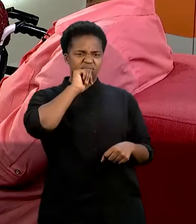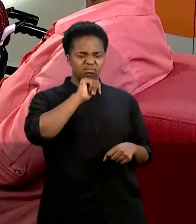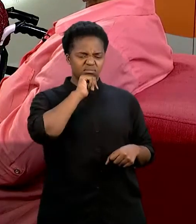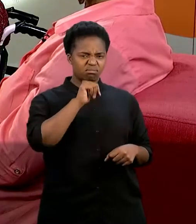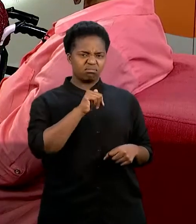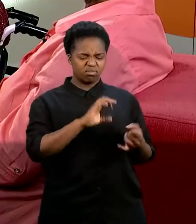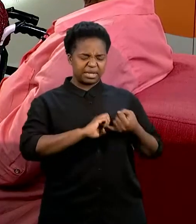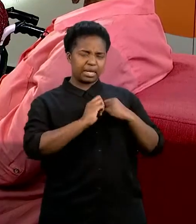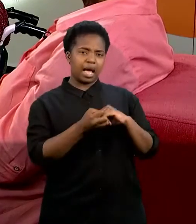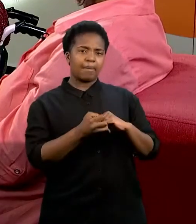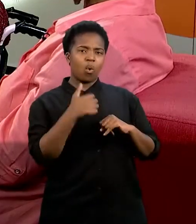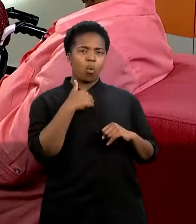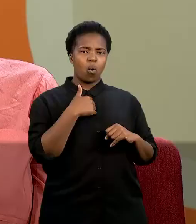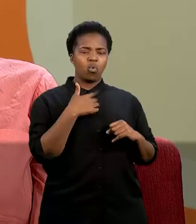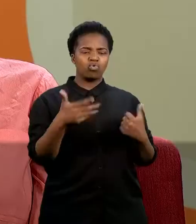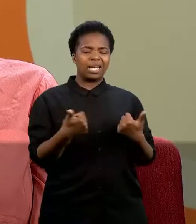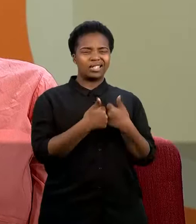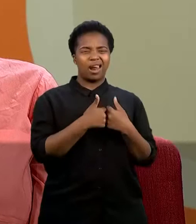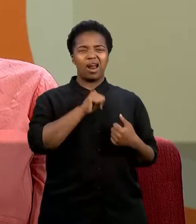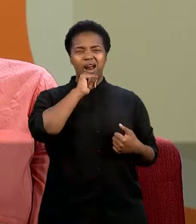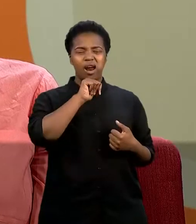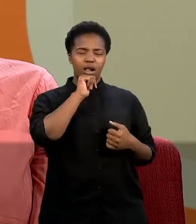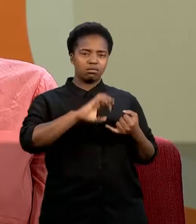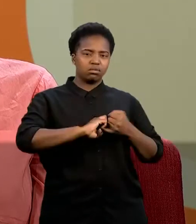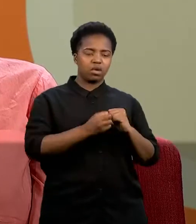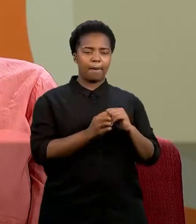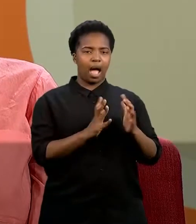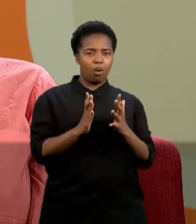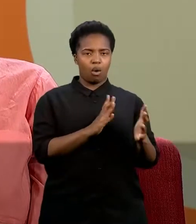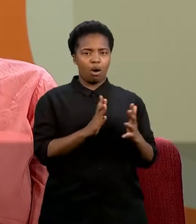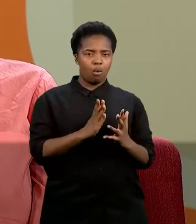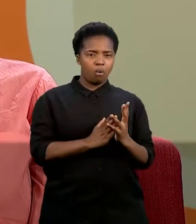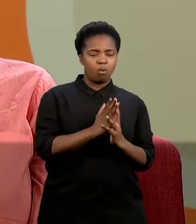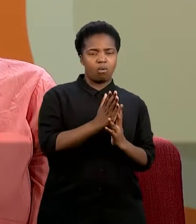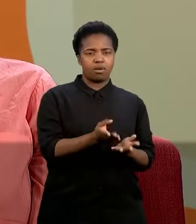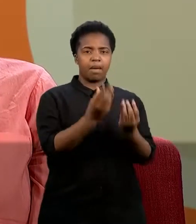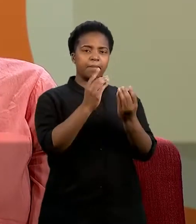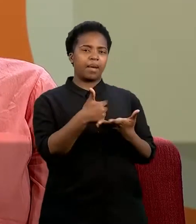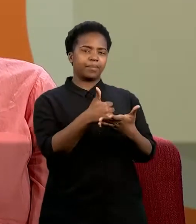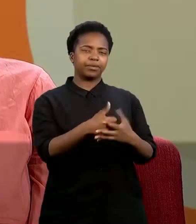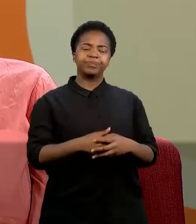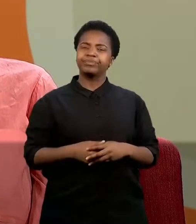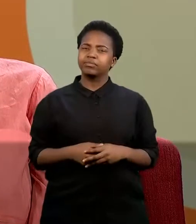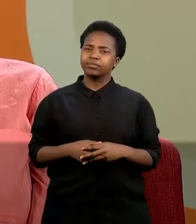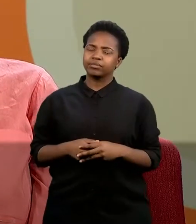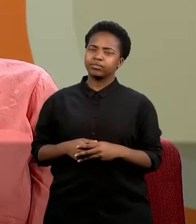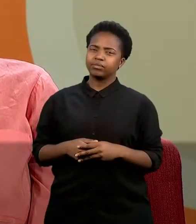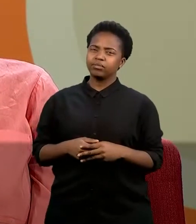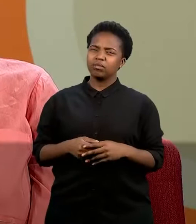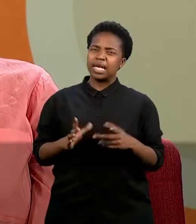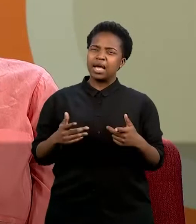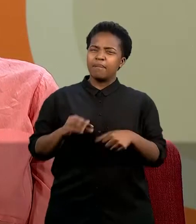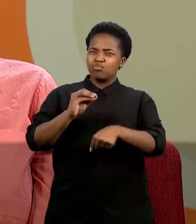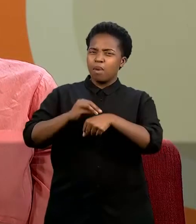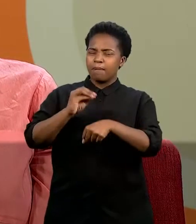sizenzele indlela yethu, but even if sithola le inkinga lezo, we always find a way, we find our way to get help. Inkinga